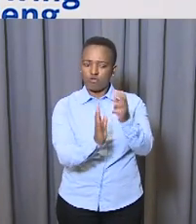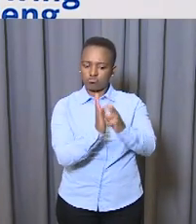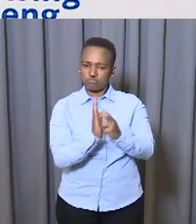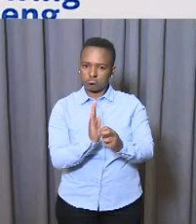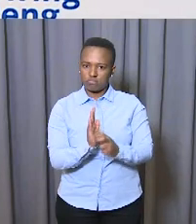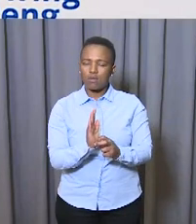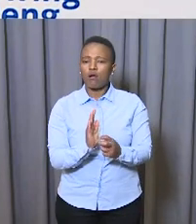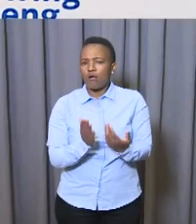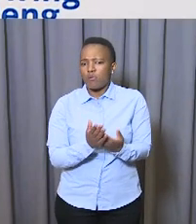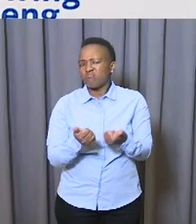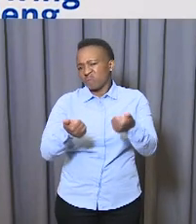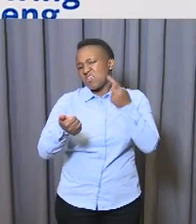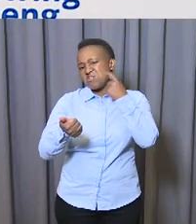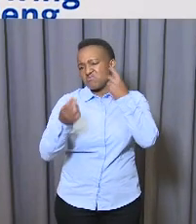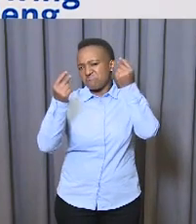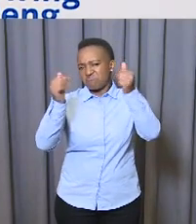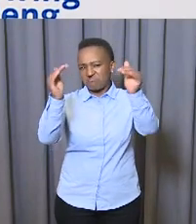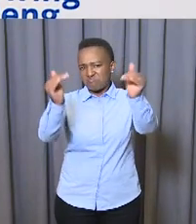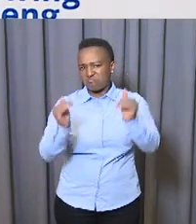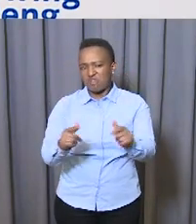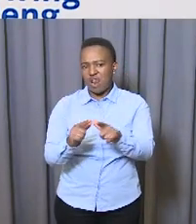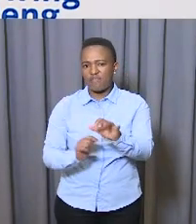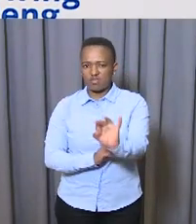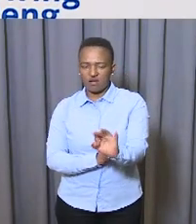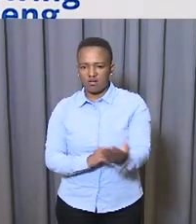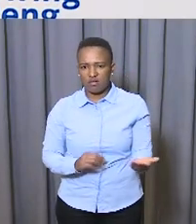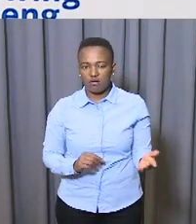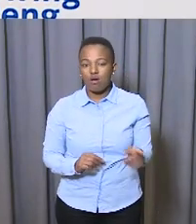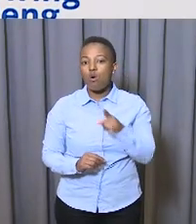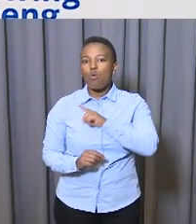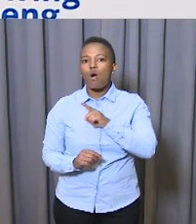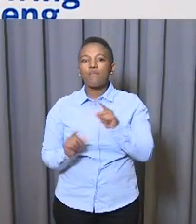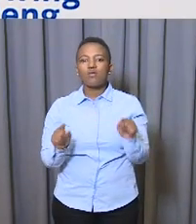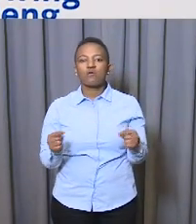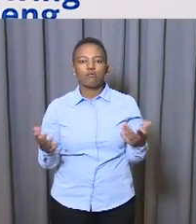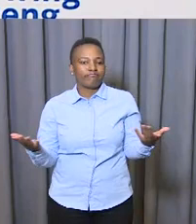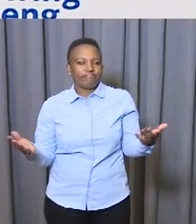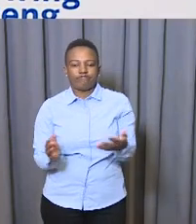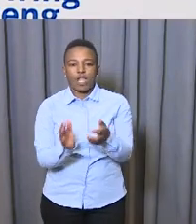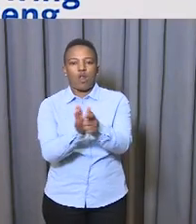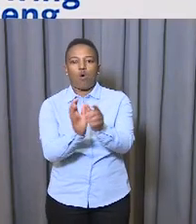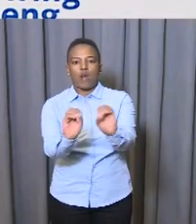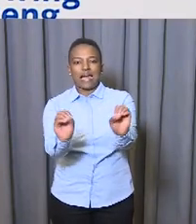to move to level three much, much quicker. Because if we can't have compliance at level